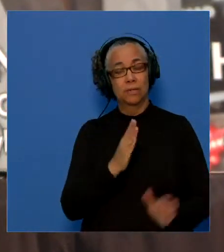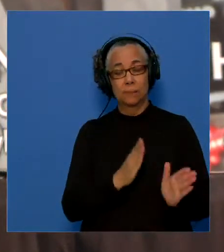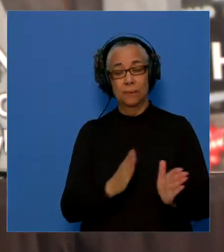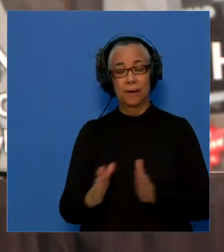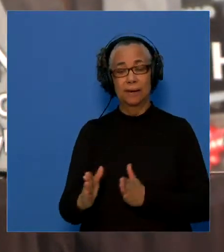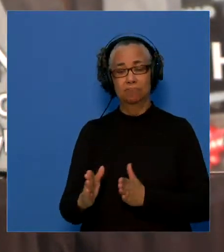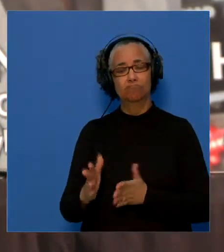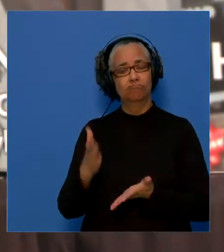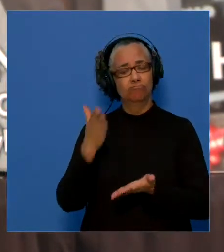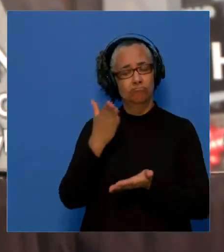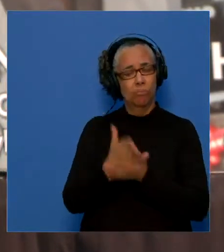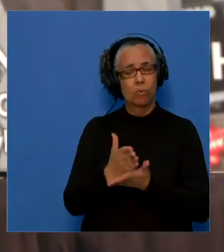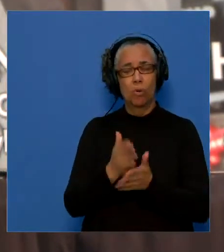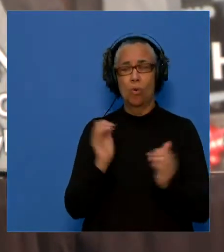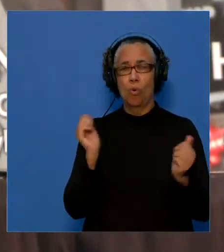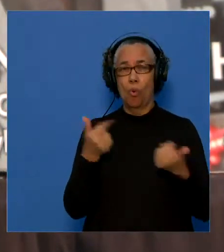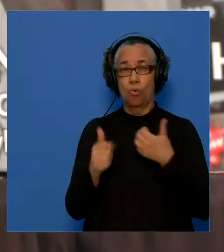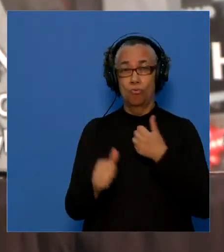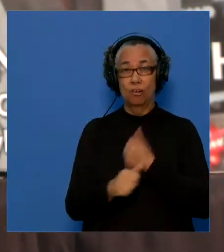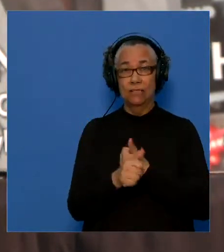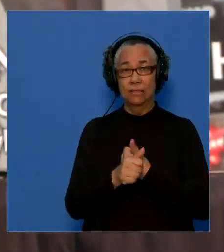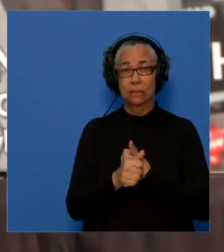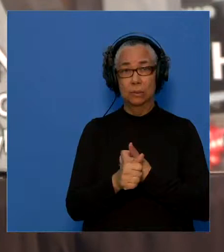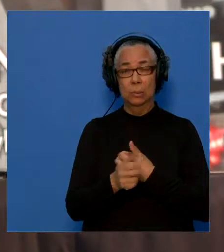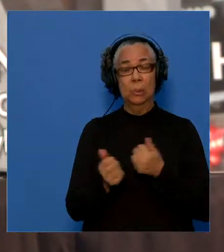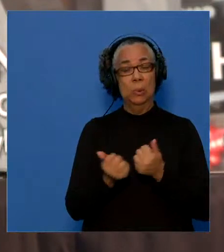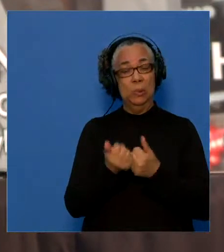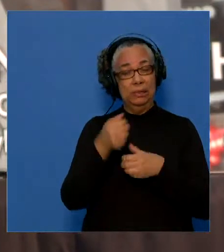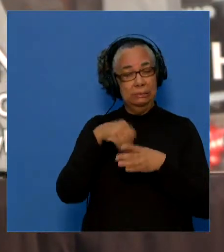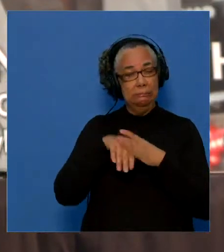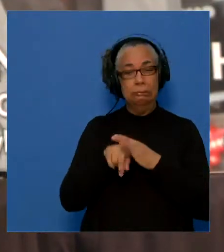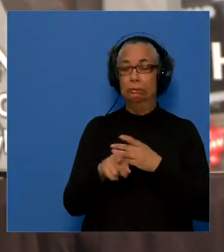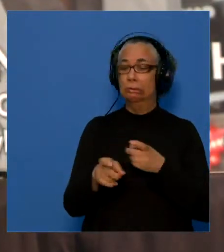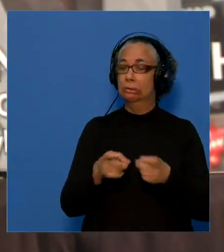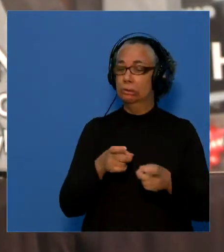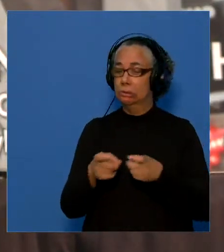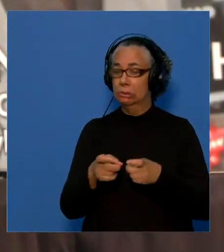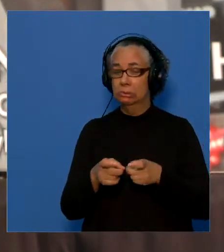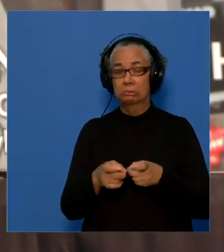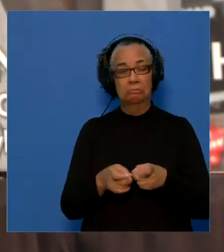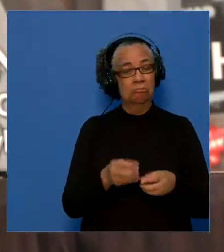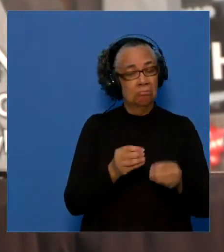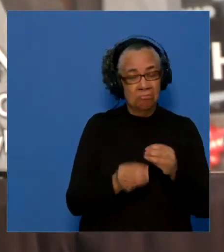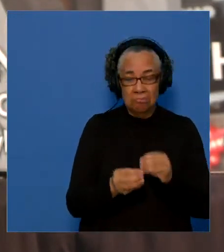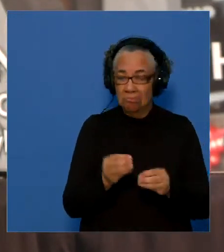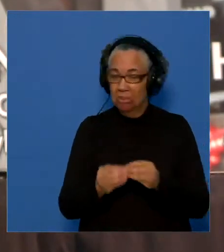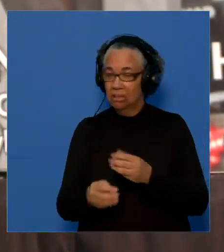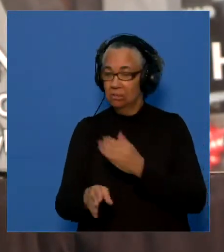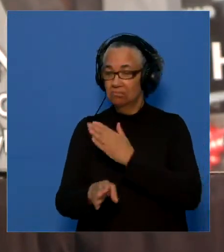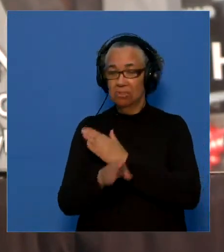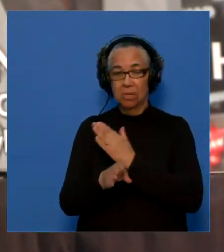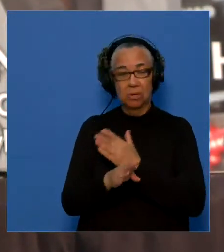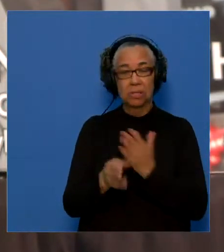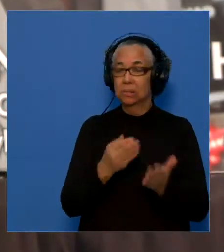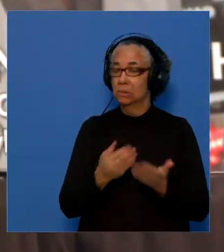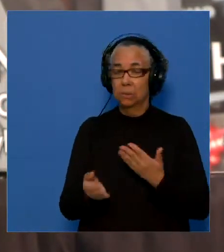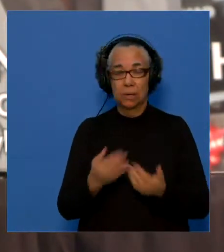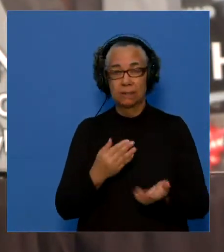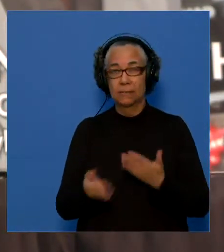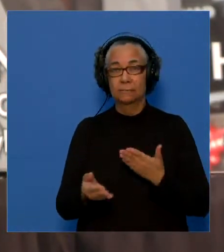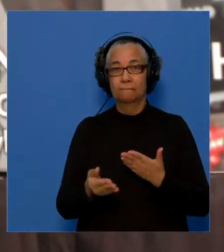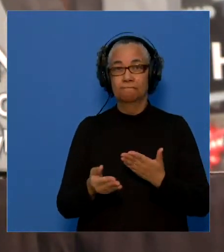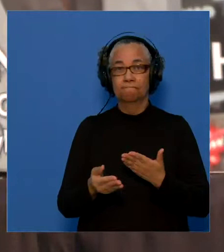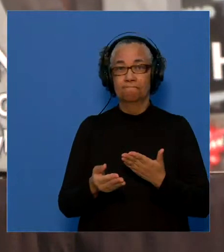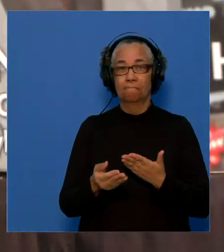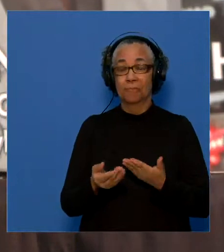risks within their control, whether maintenance, security, or otherwise. Such events